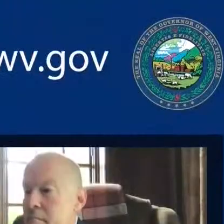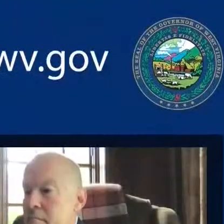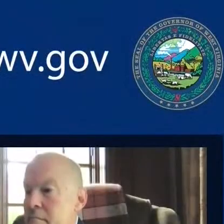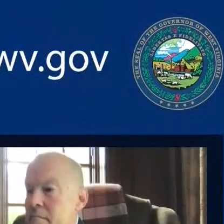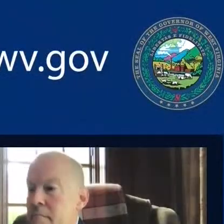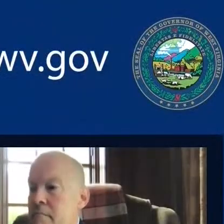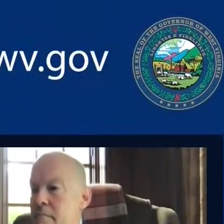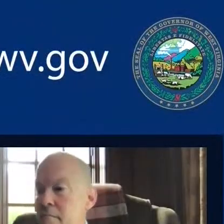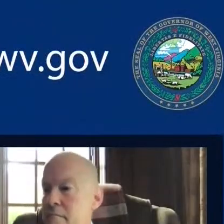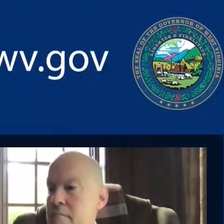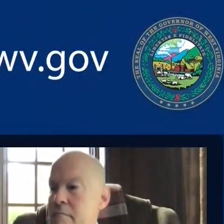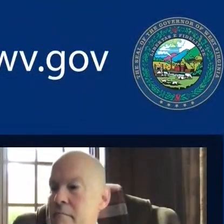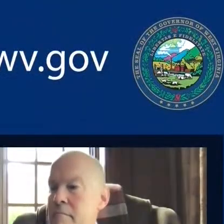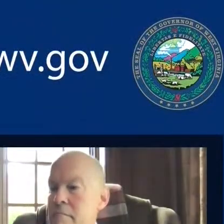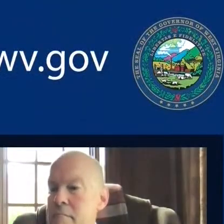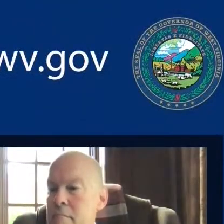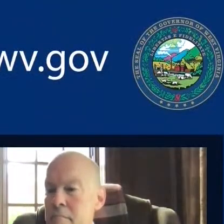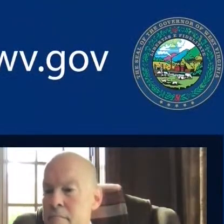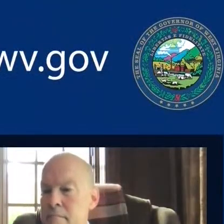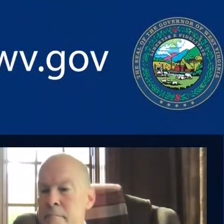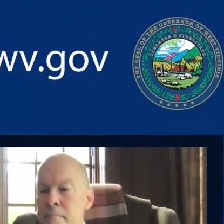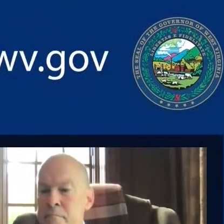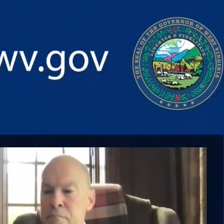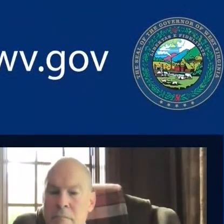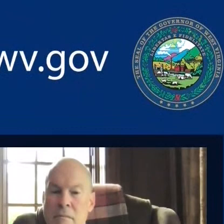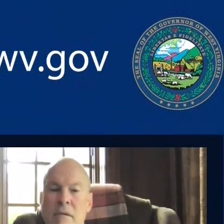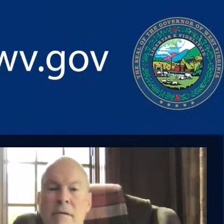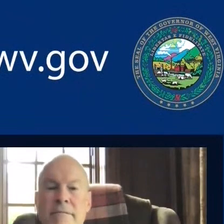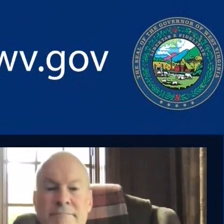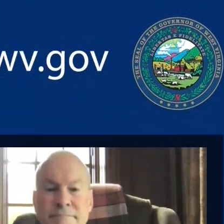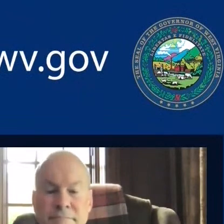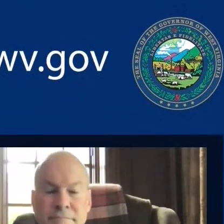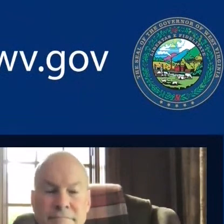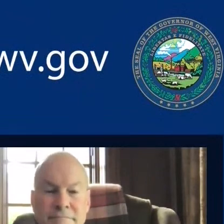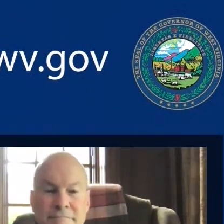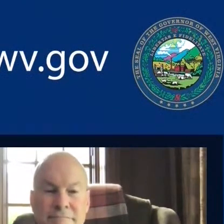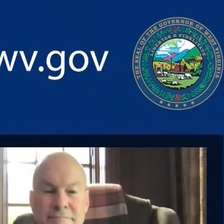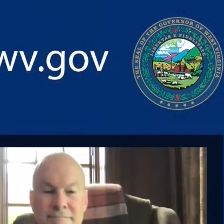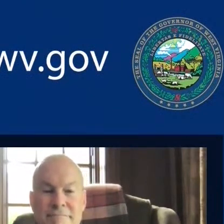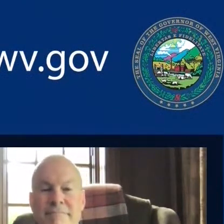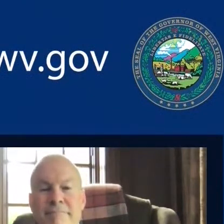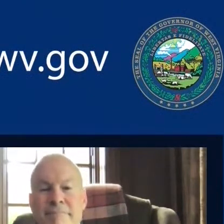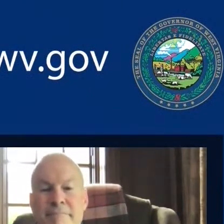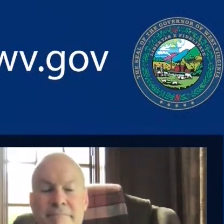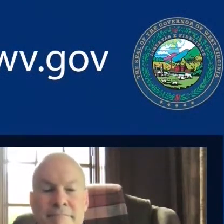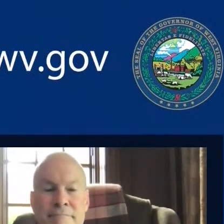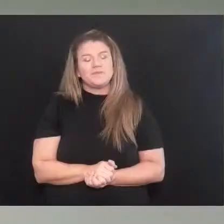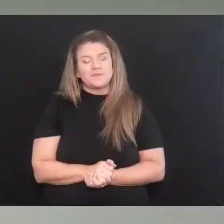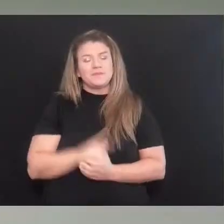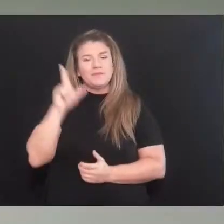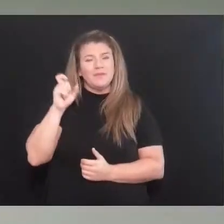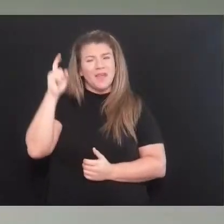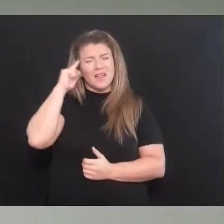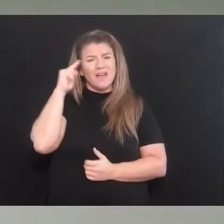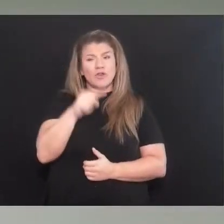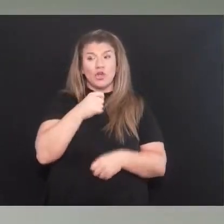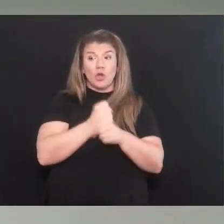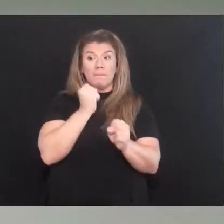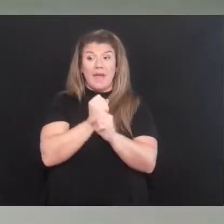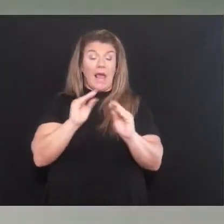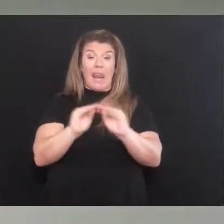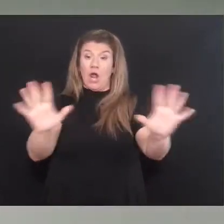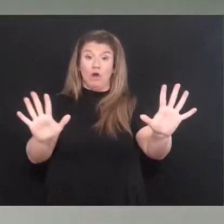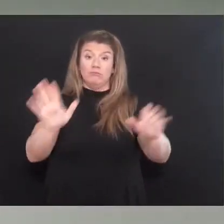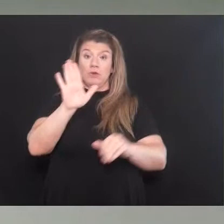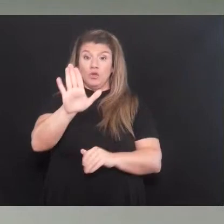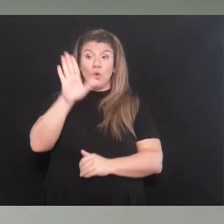All right, thank you. Mark, next to Evan Bevins with Ogden Newspapers. Yes, Governor, you made clear your thoughts